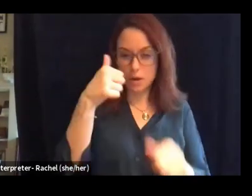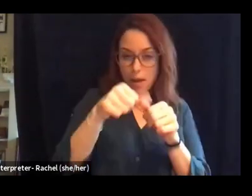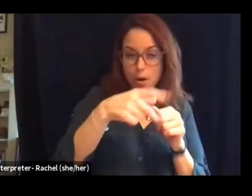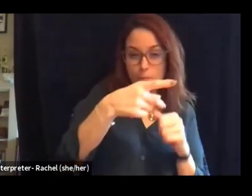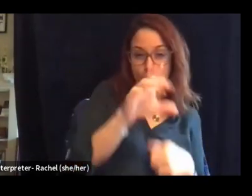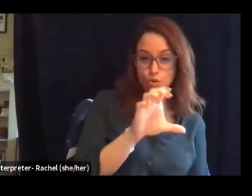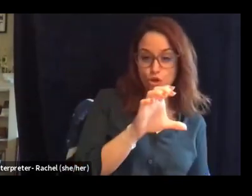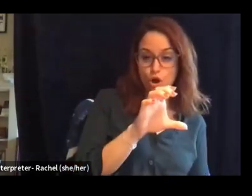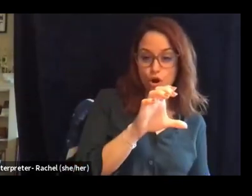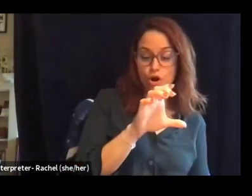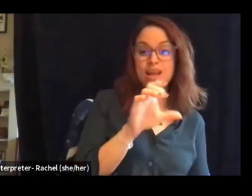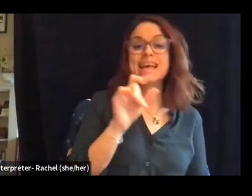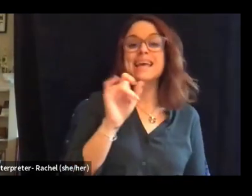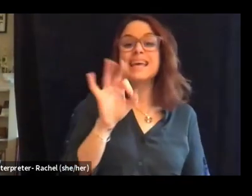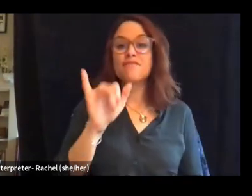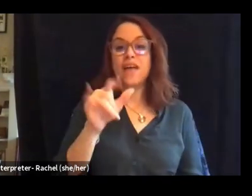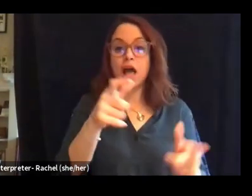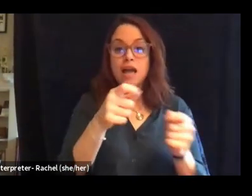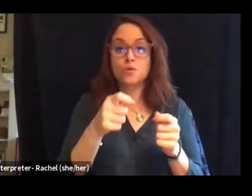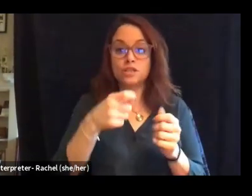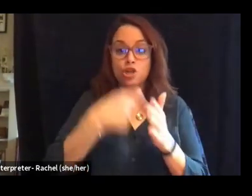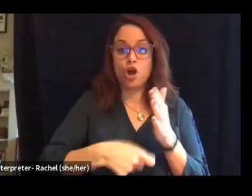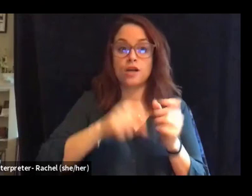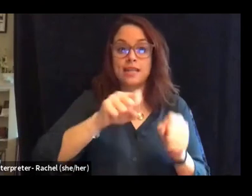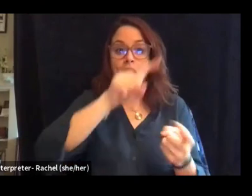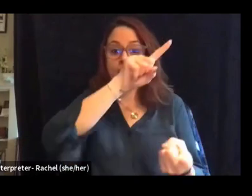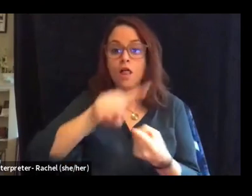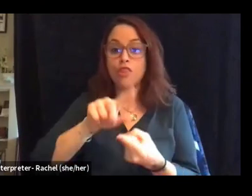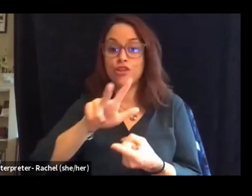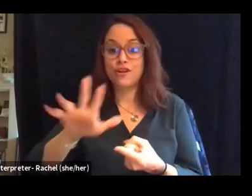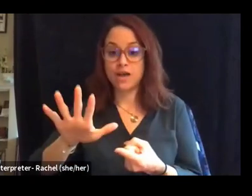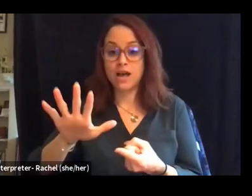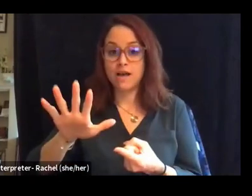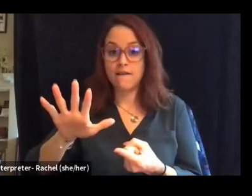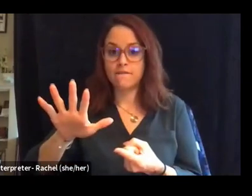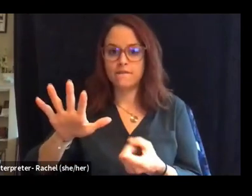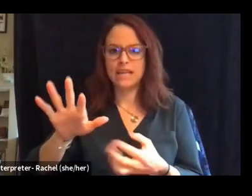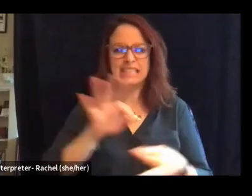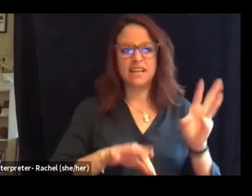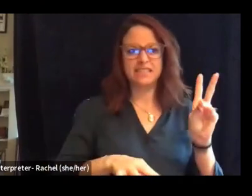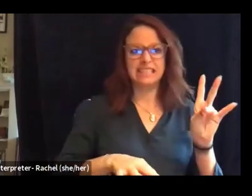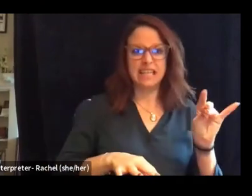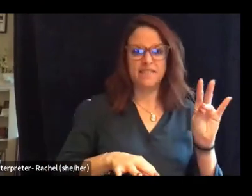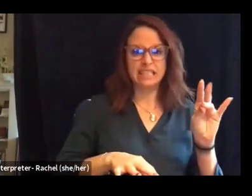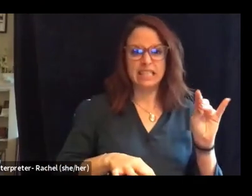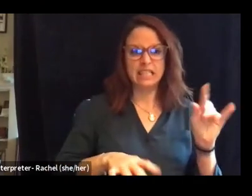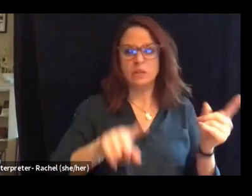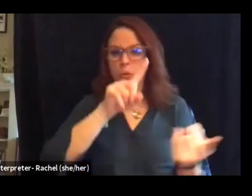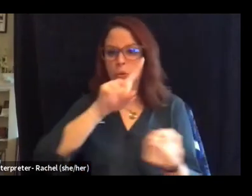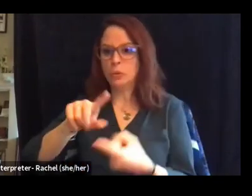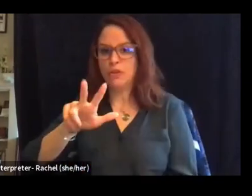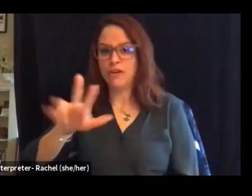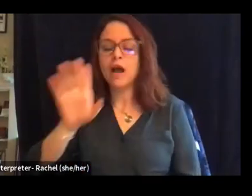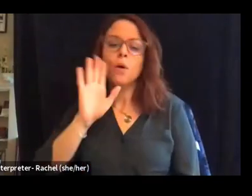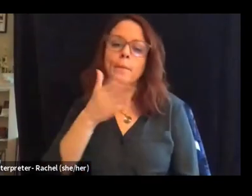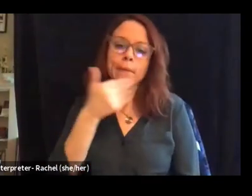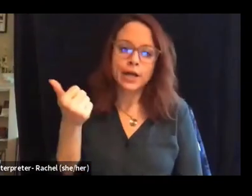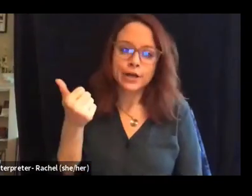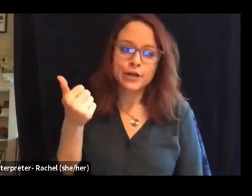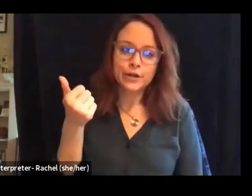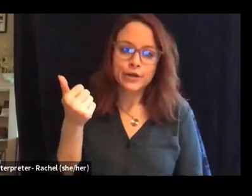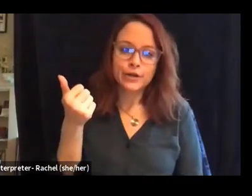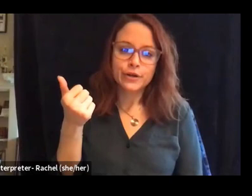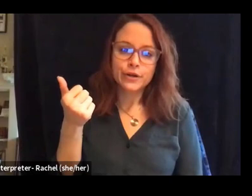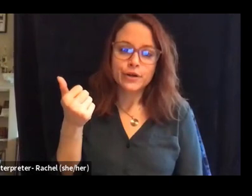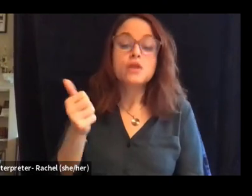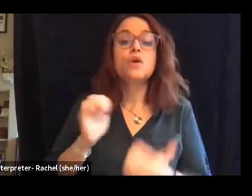to 35 instead of 70, that would be great. So as a marketer, what can I do to